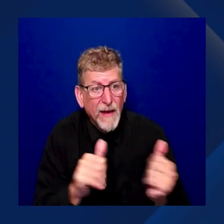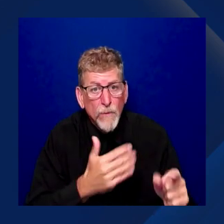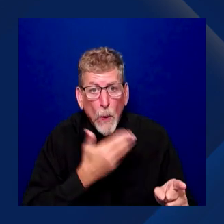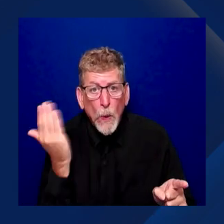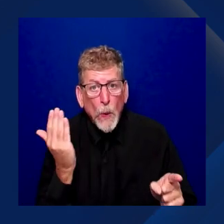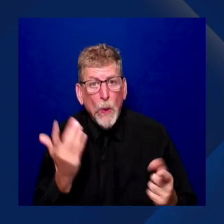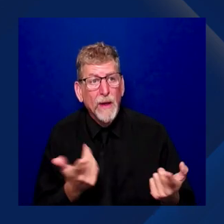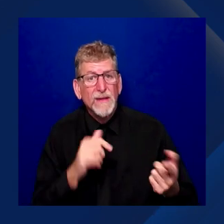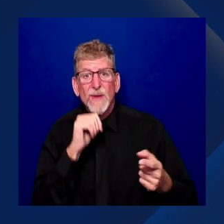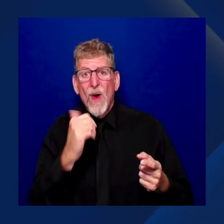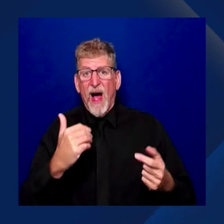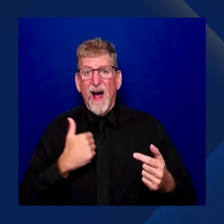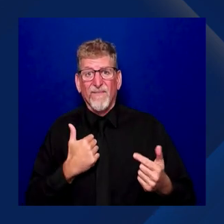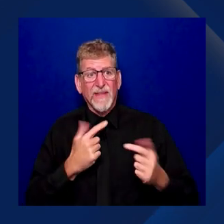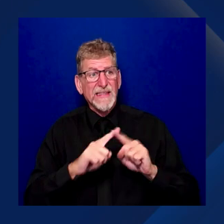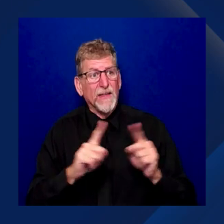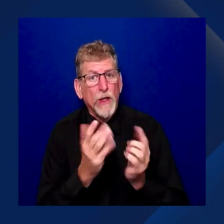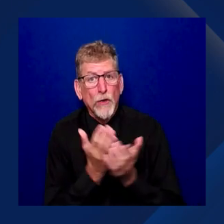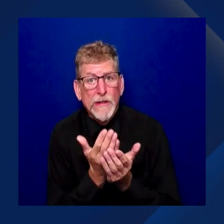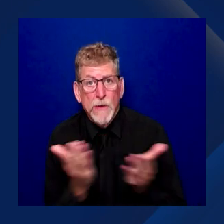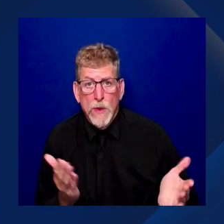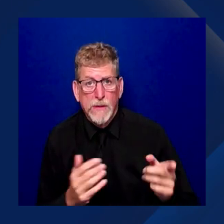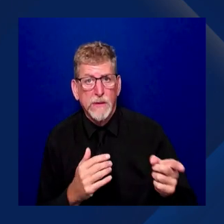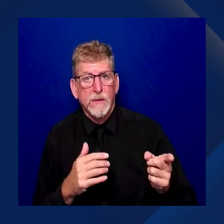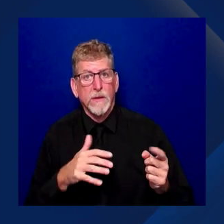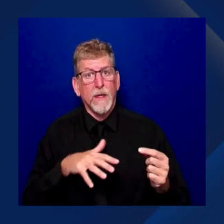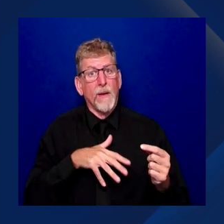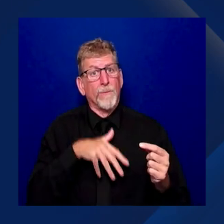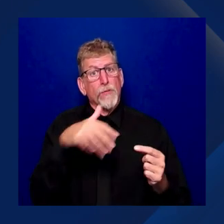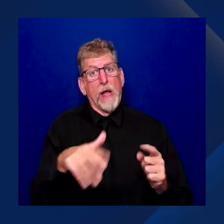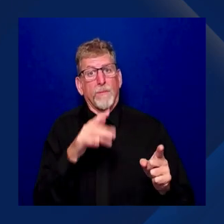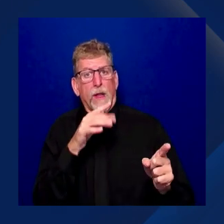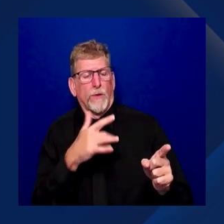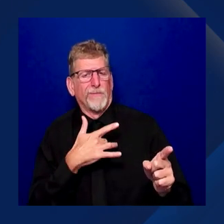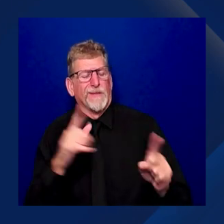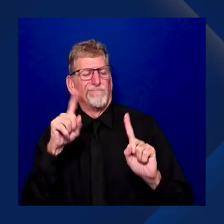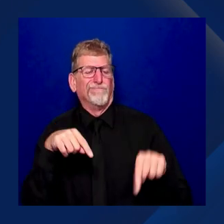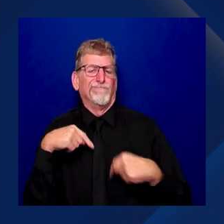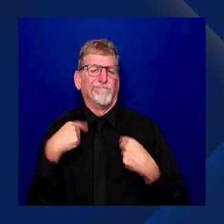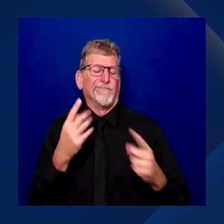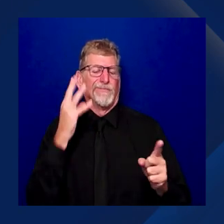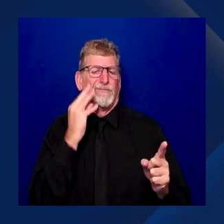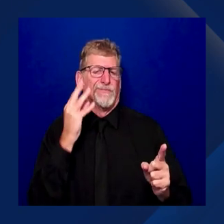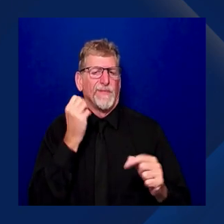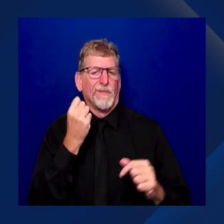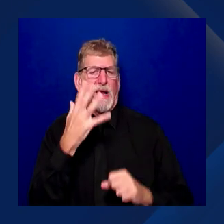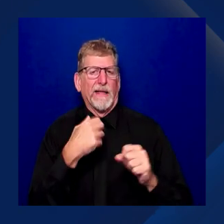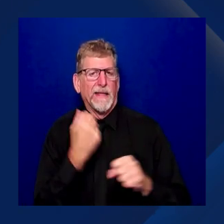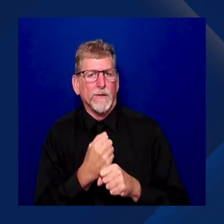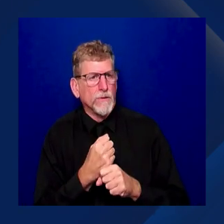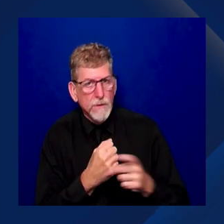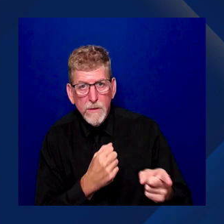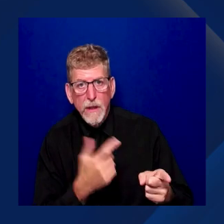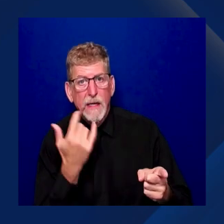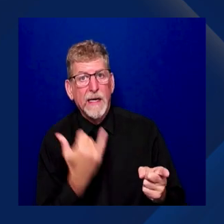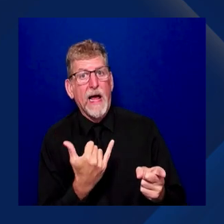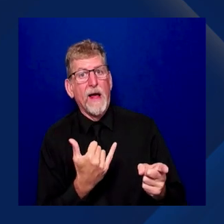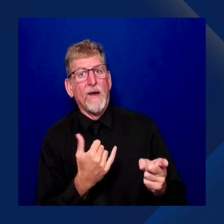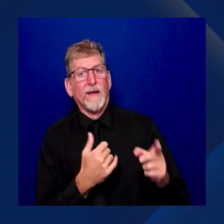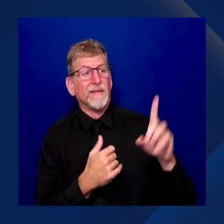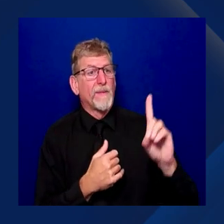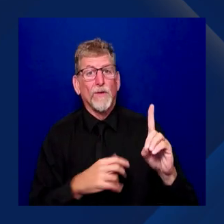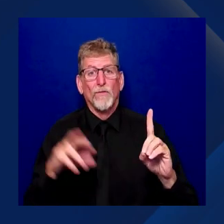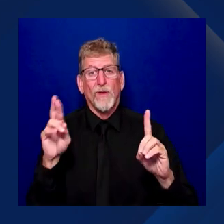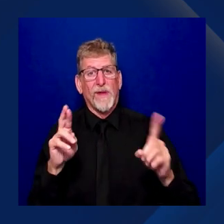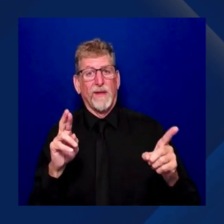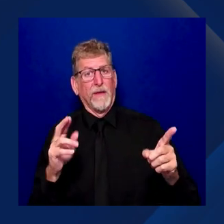these conditions for years and years. But now, with the transformative bipartisan infrastructure law,